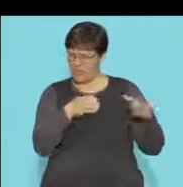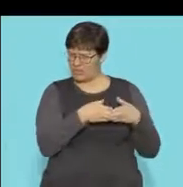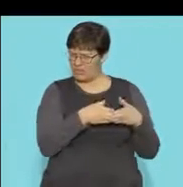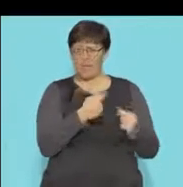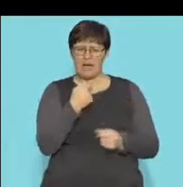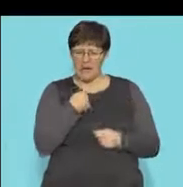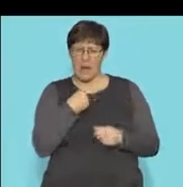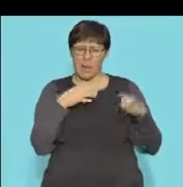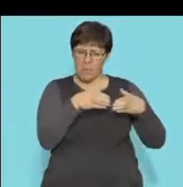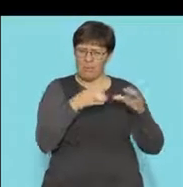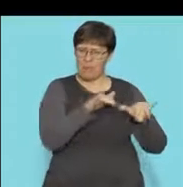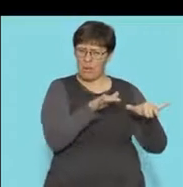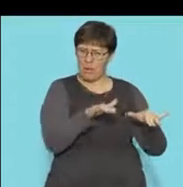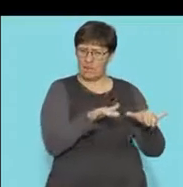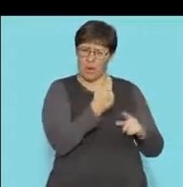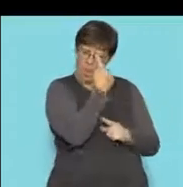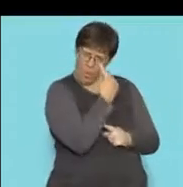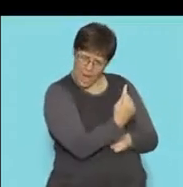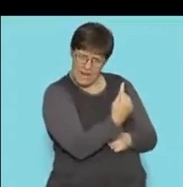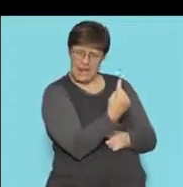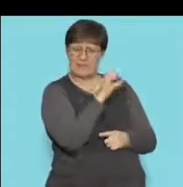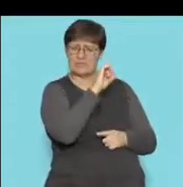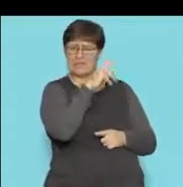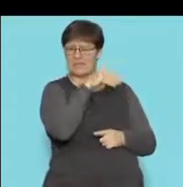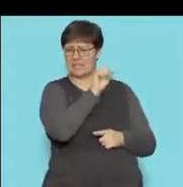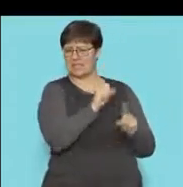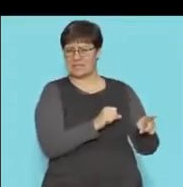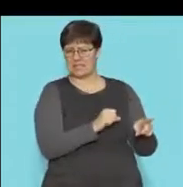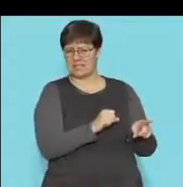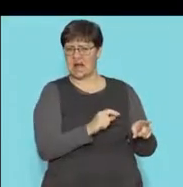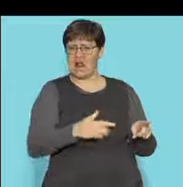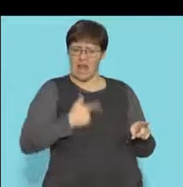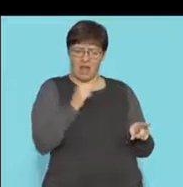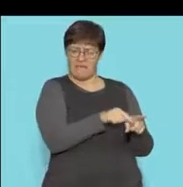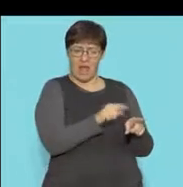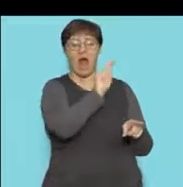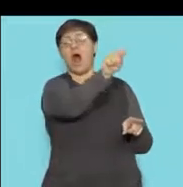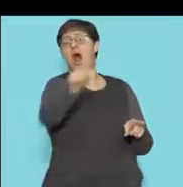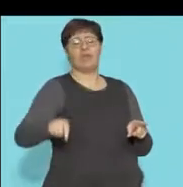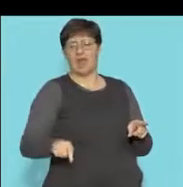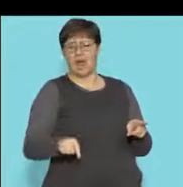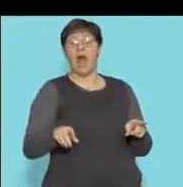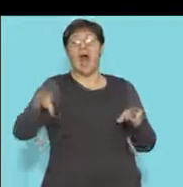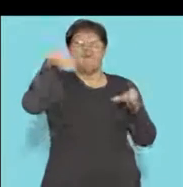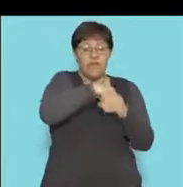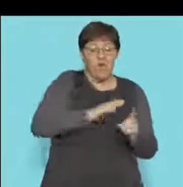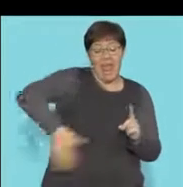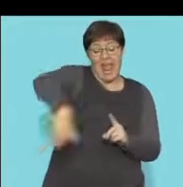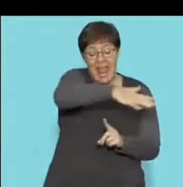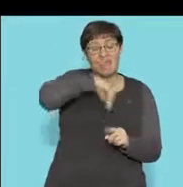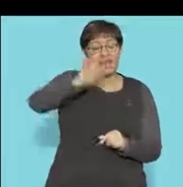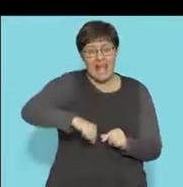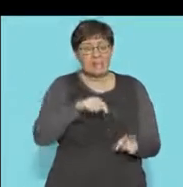I've learned that populations consist of one species living in a particular area. So